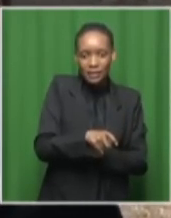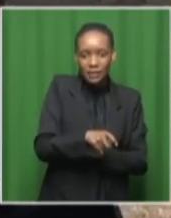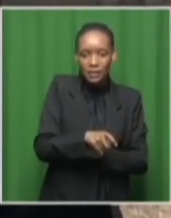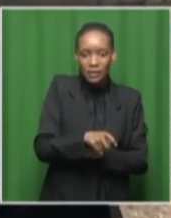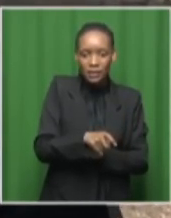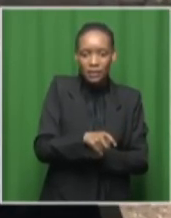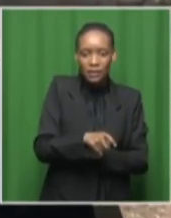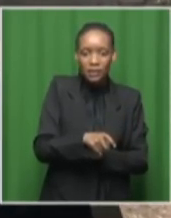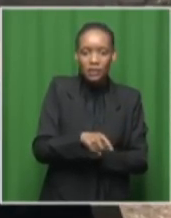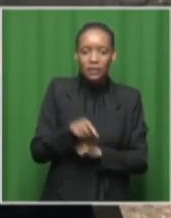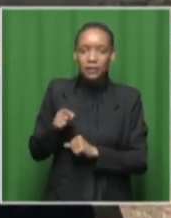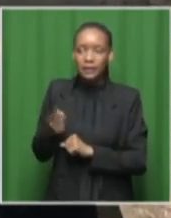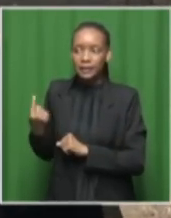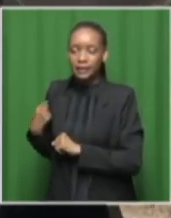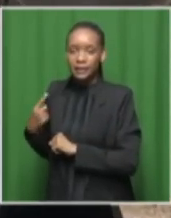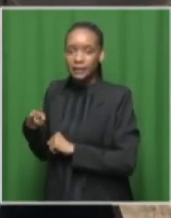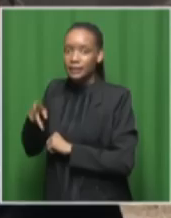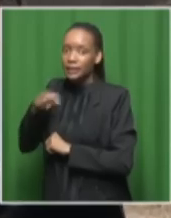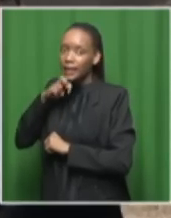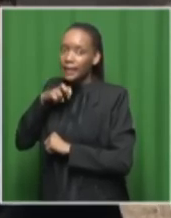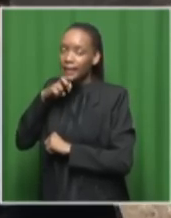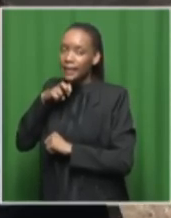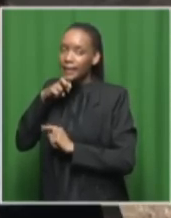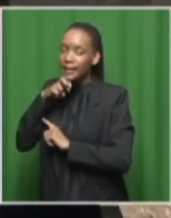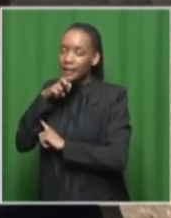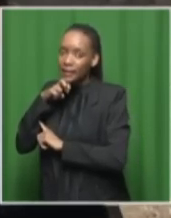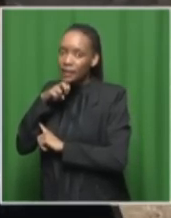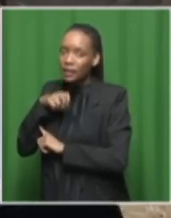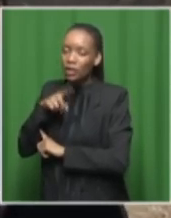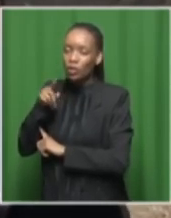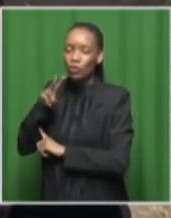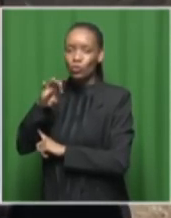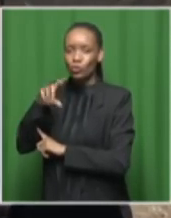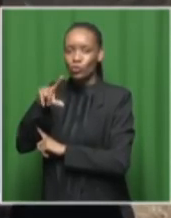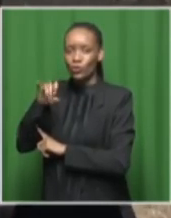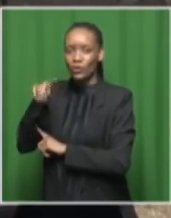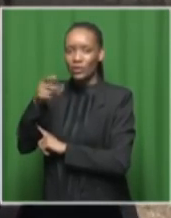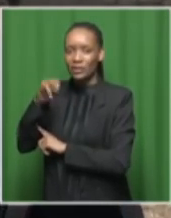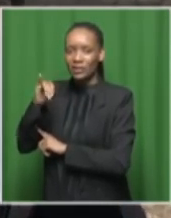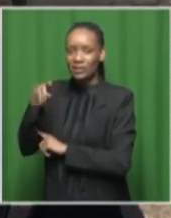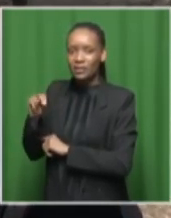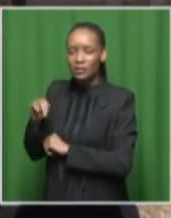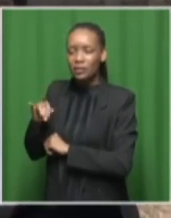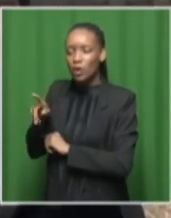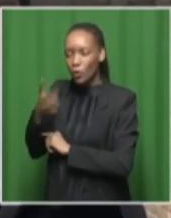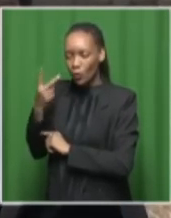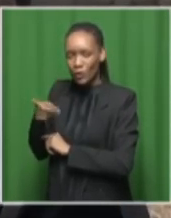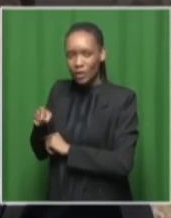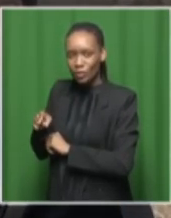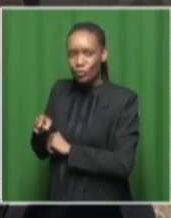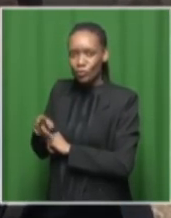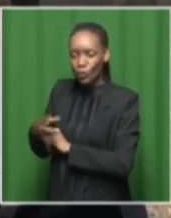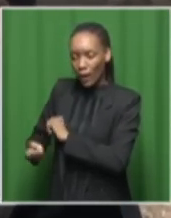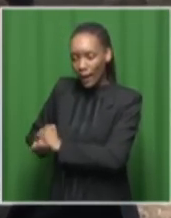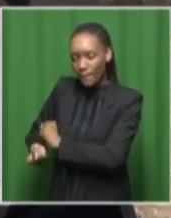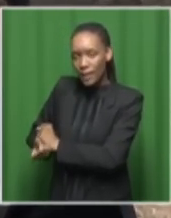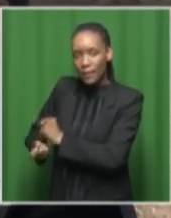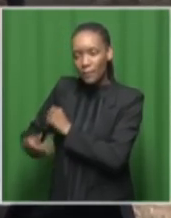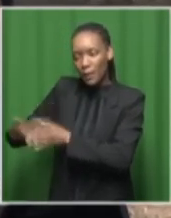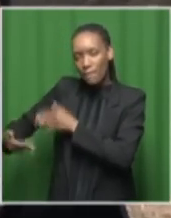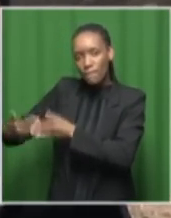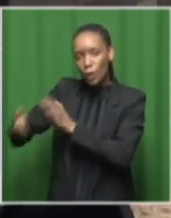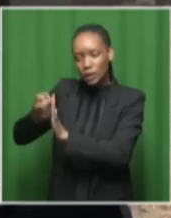late king, Goodwill Zwelithini, we saw the processes that took place and the week and the build up to the late